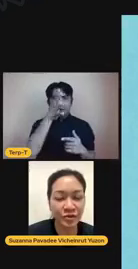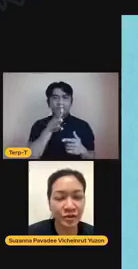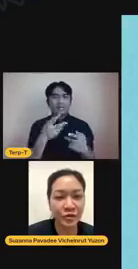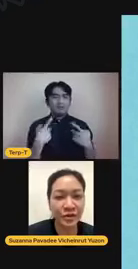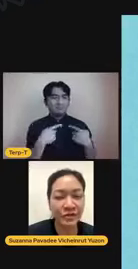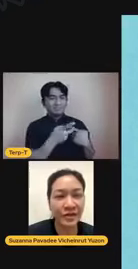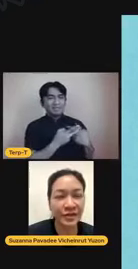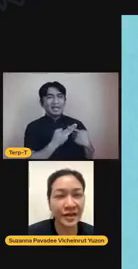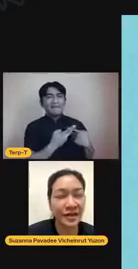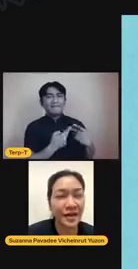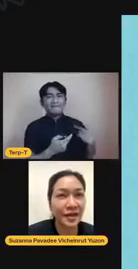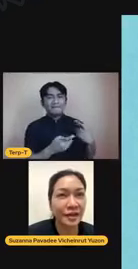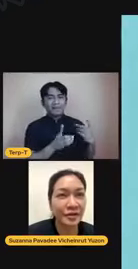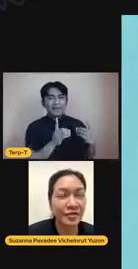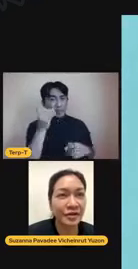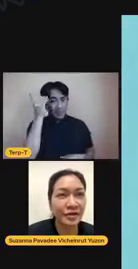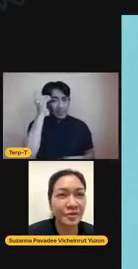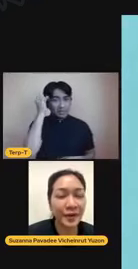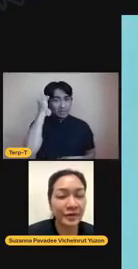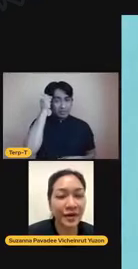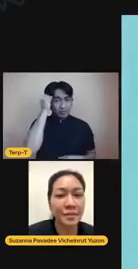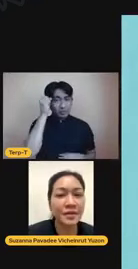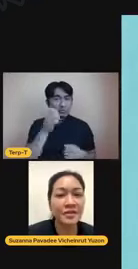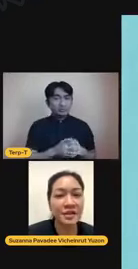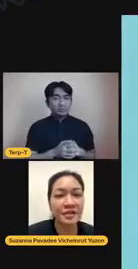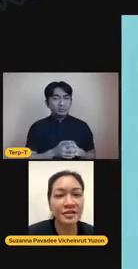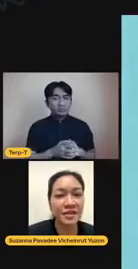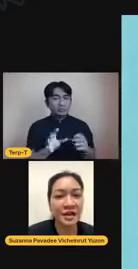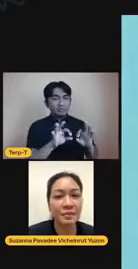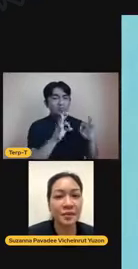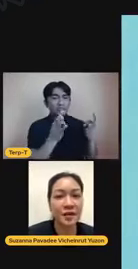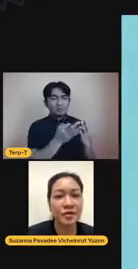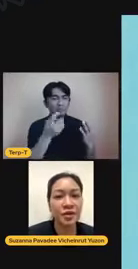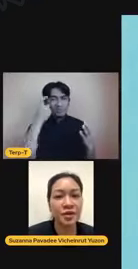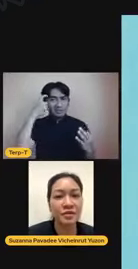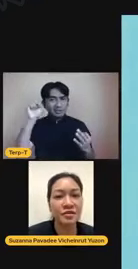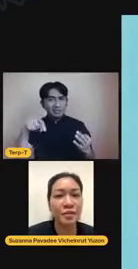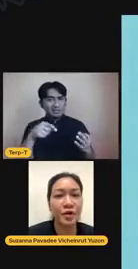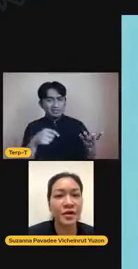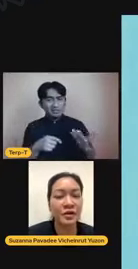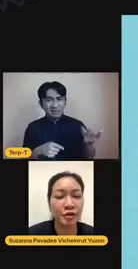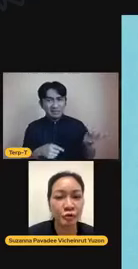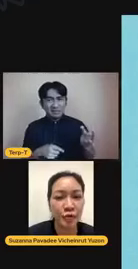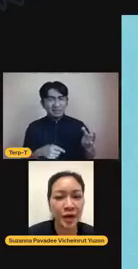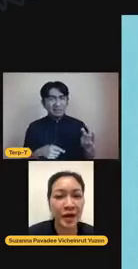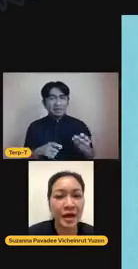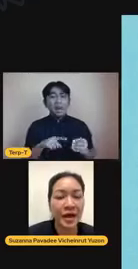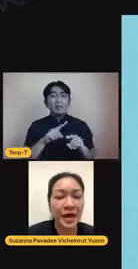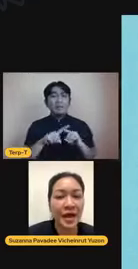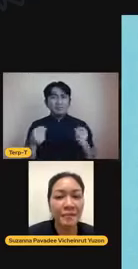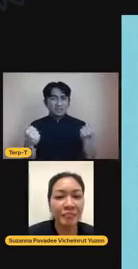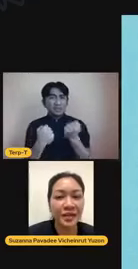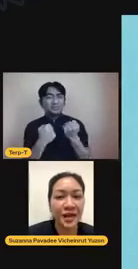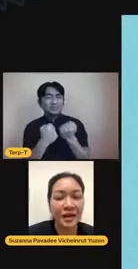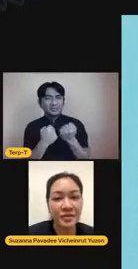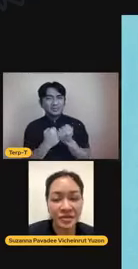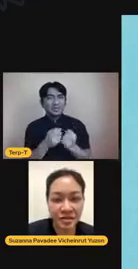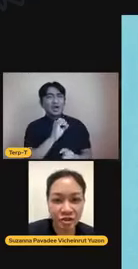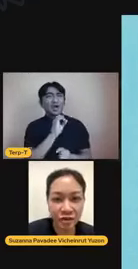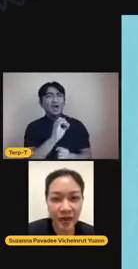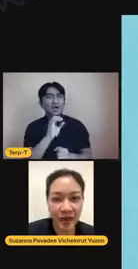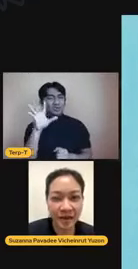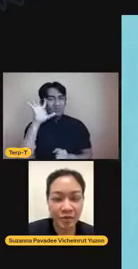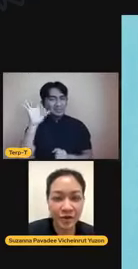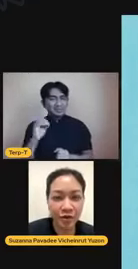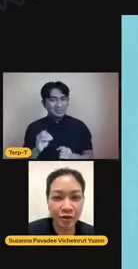syndrome. So we really felt that, you know, even our families didn't understand, but they will show their support in their own way. This